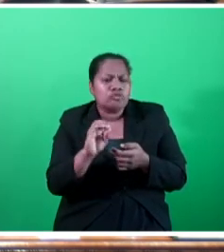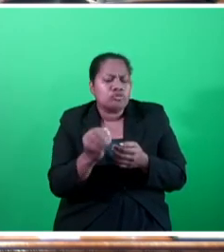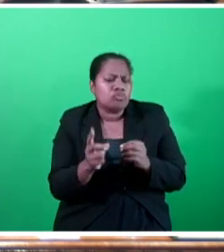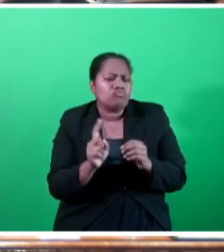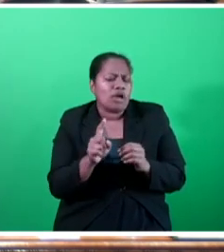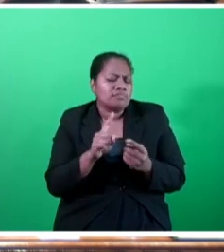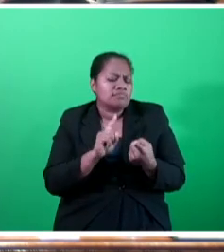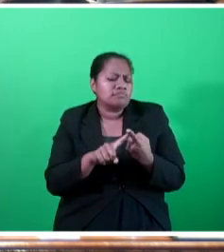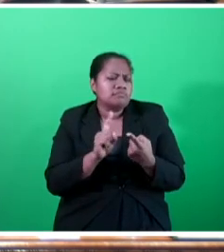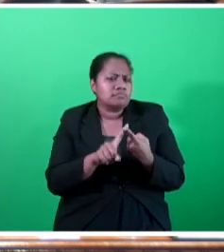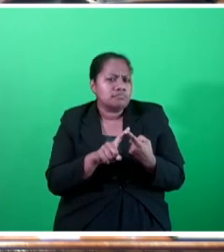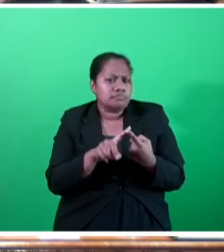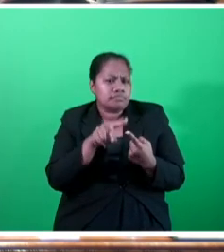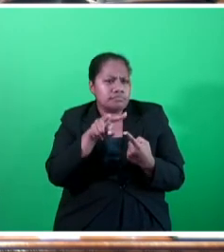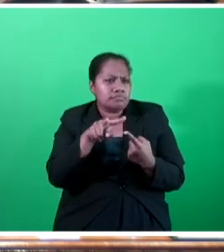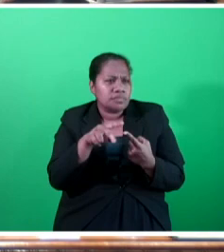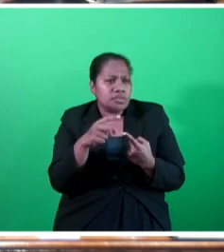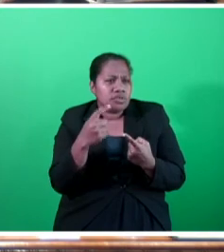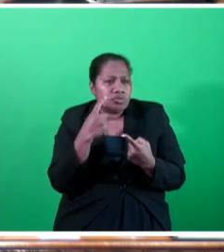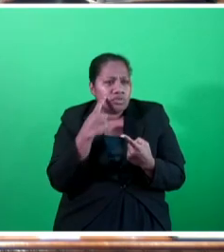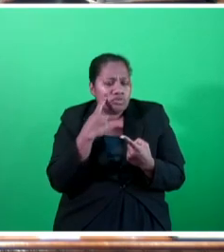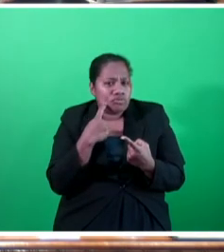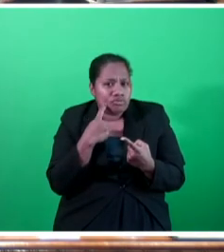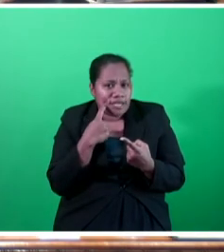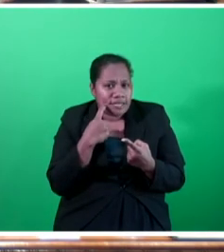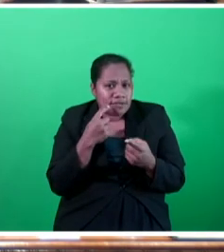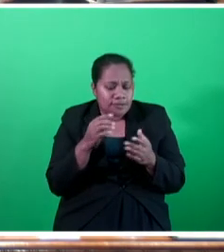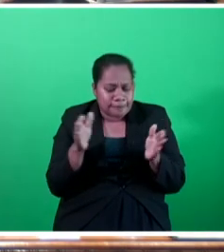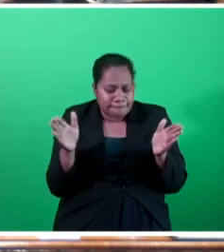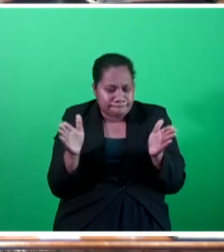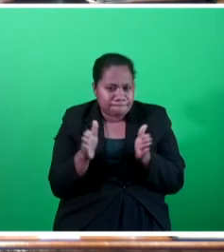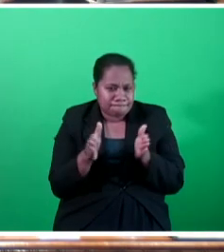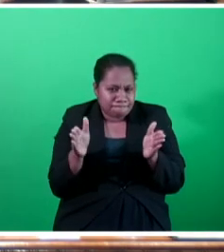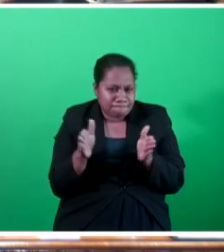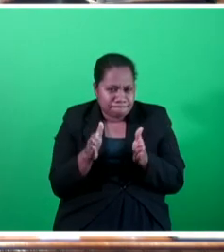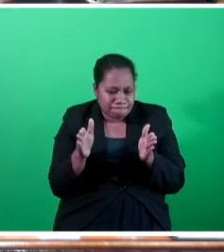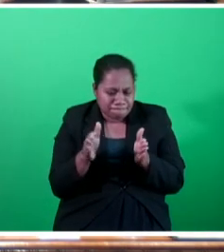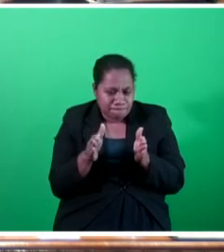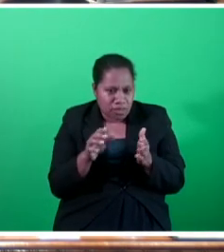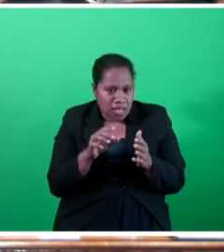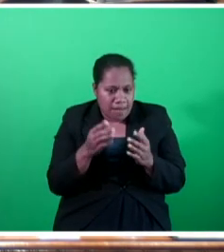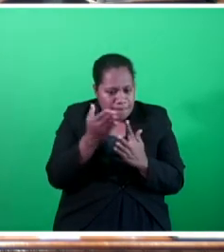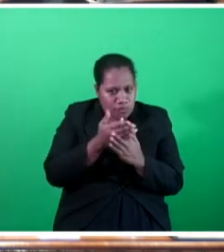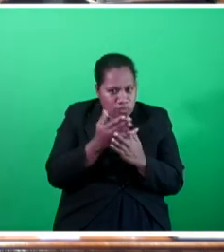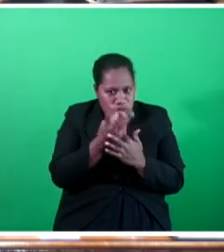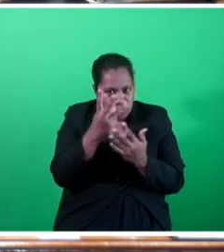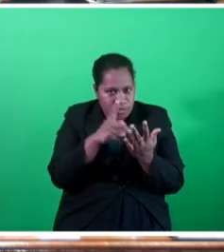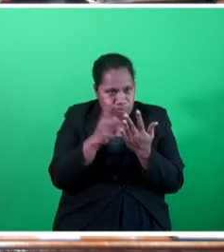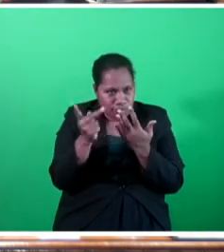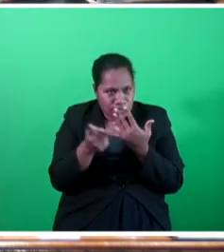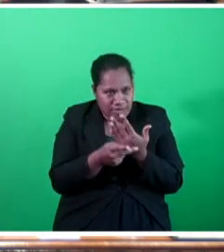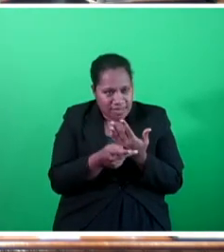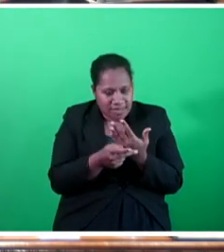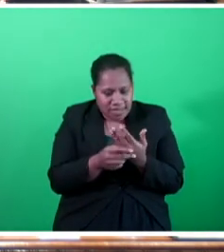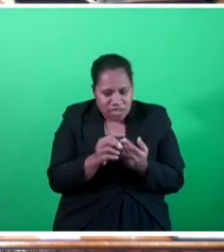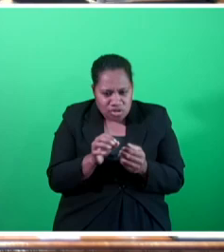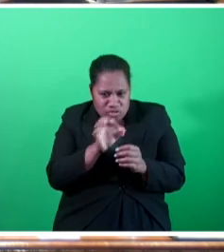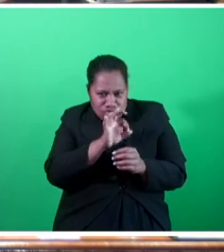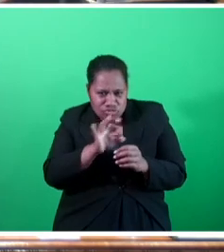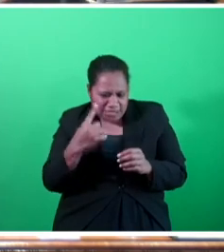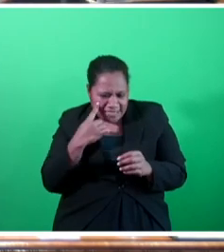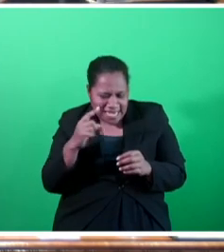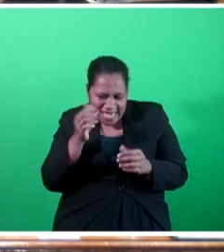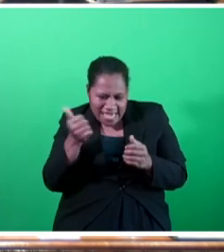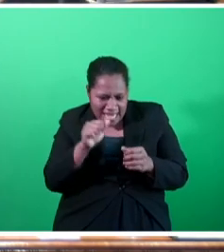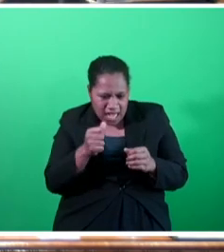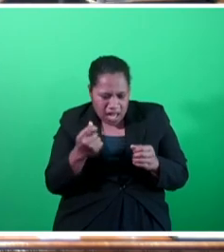is to minimize overlap between the three projects, minimize dependency between the three projects, which could result in delays to delivery of service, and of